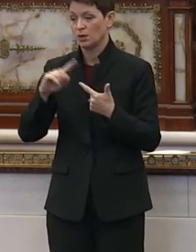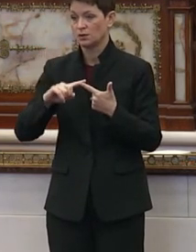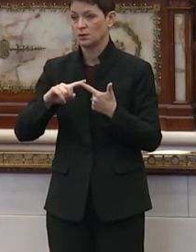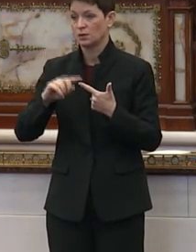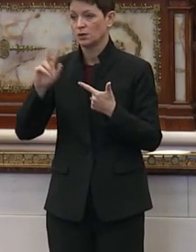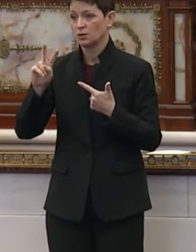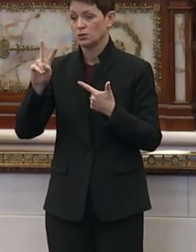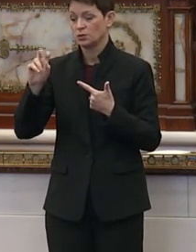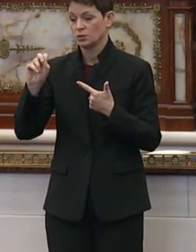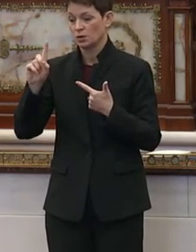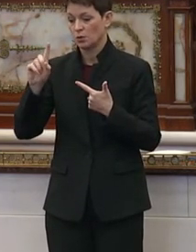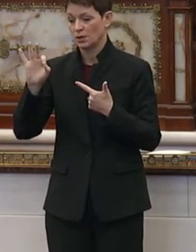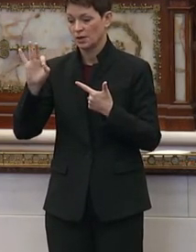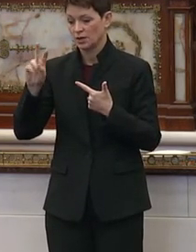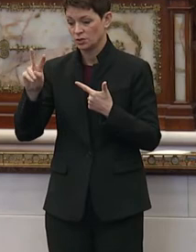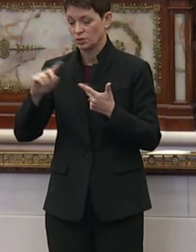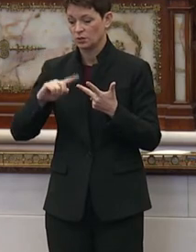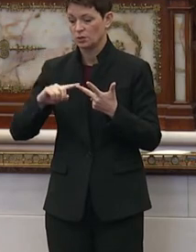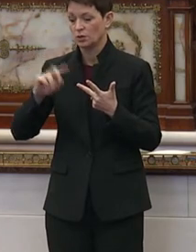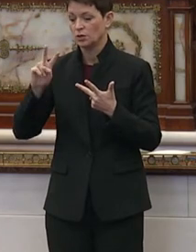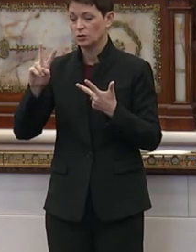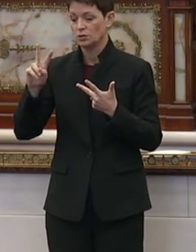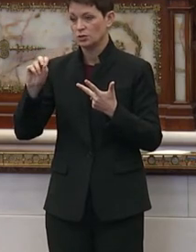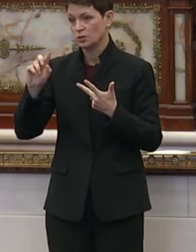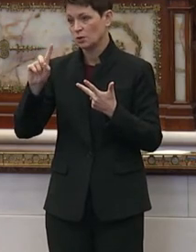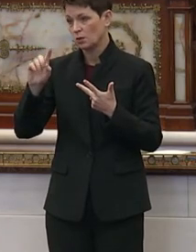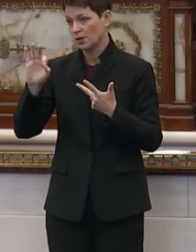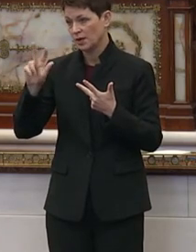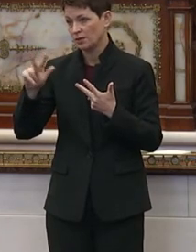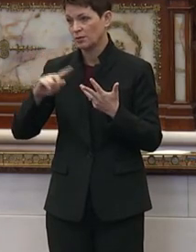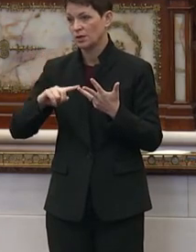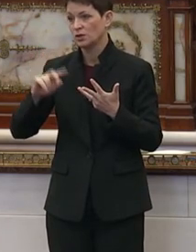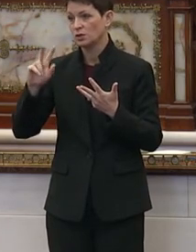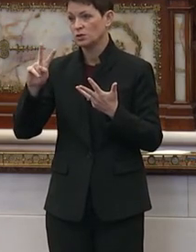220191, 220192,